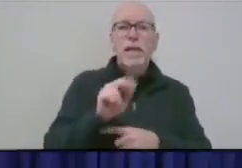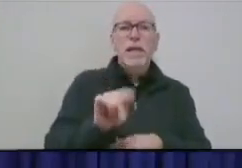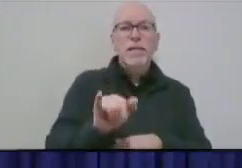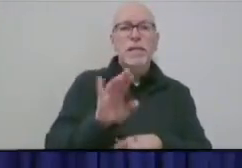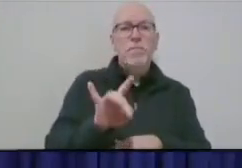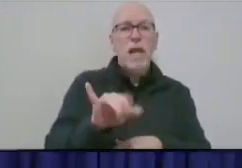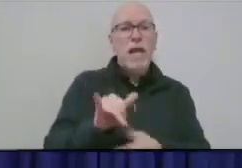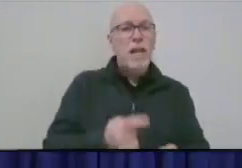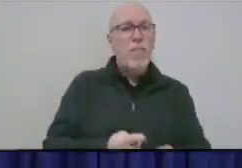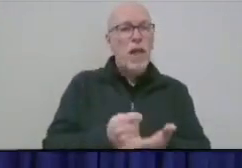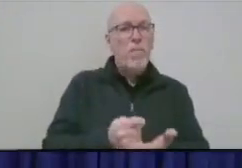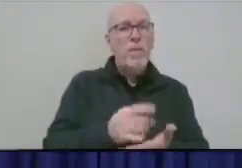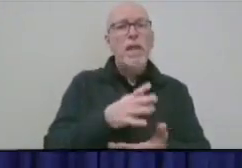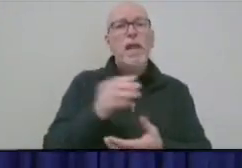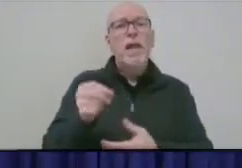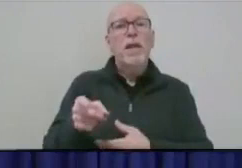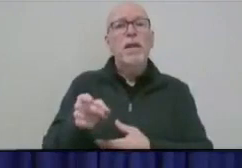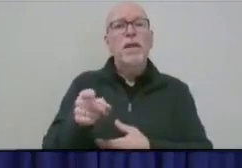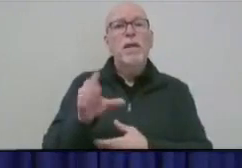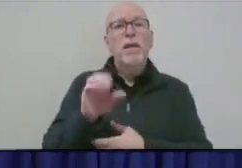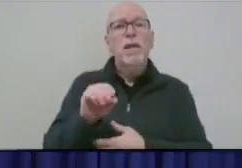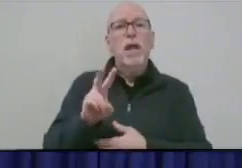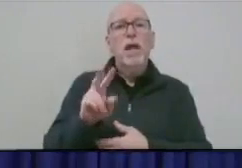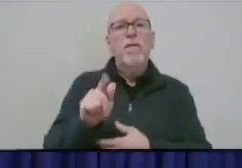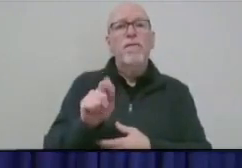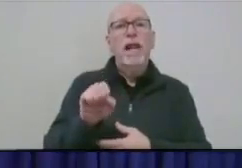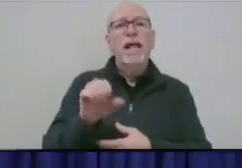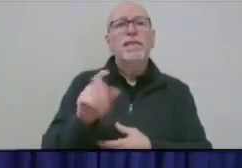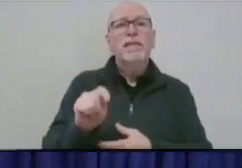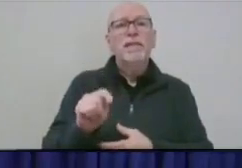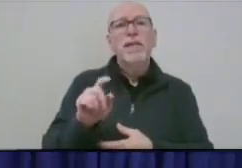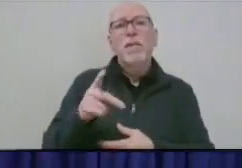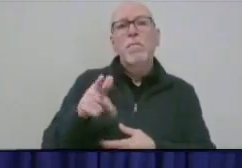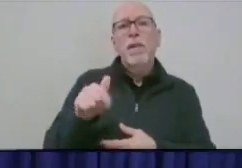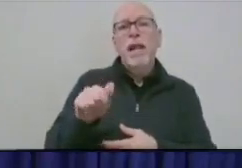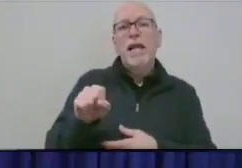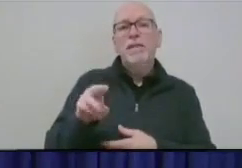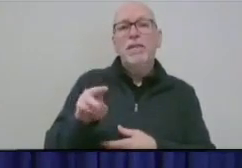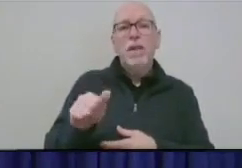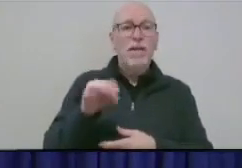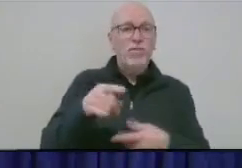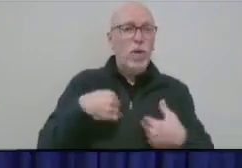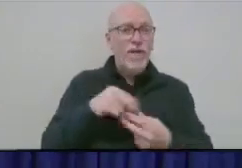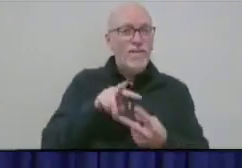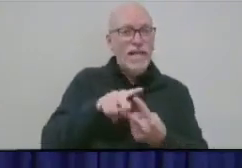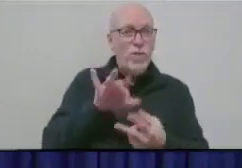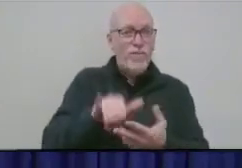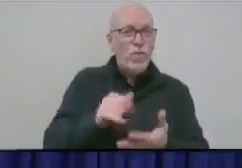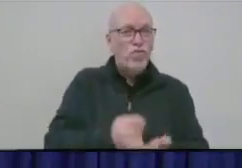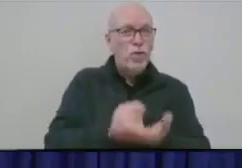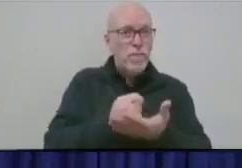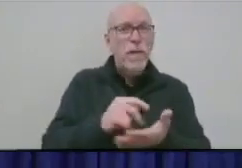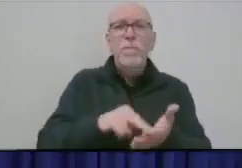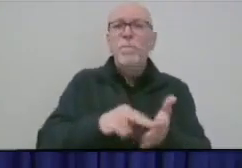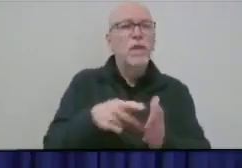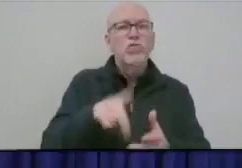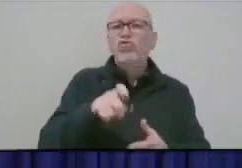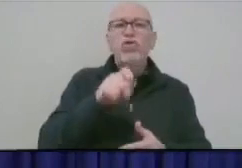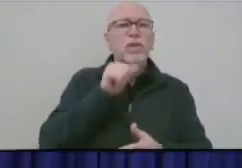therapy and the convalescent plasma, if you've had either of those treatments, you should not